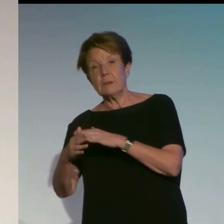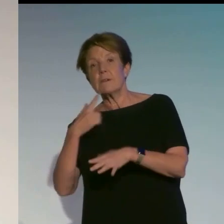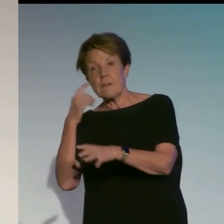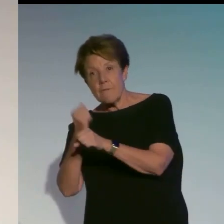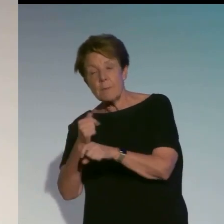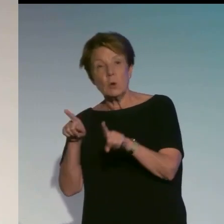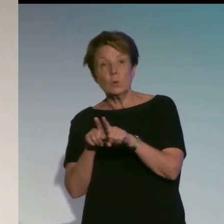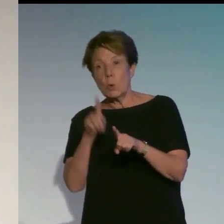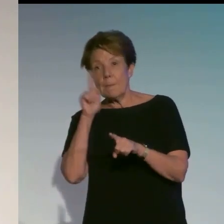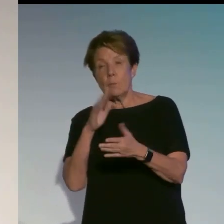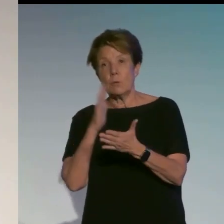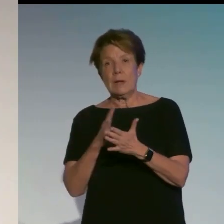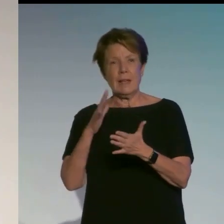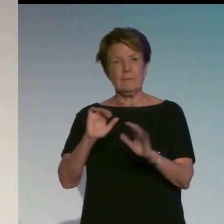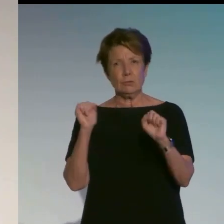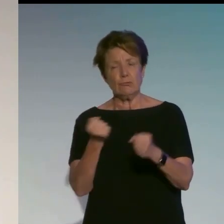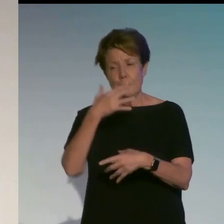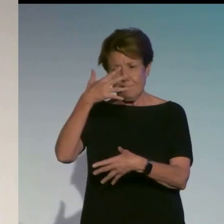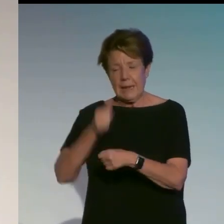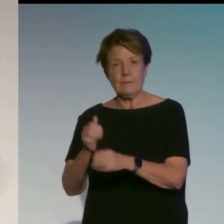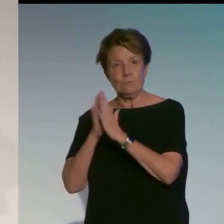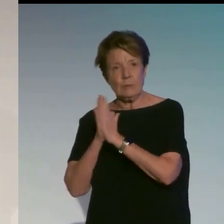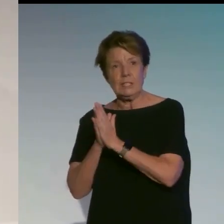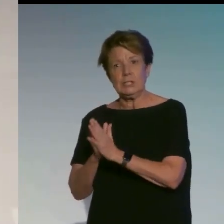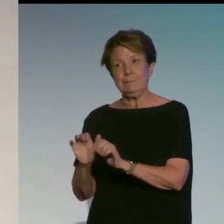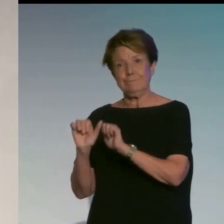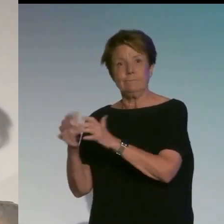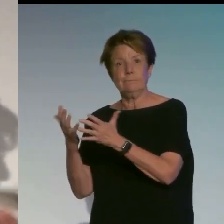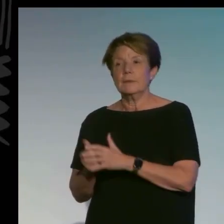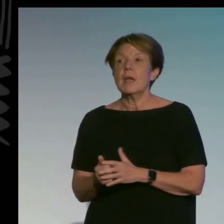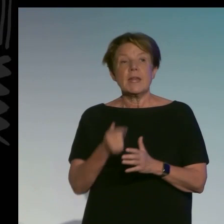I know you're going to share a little bit about conversion practices in Hungary now. Thank you.